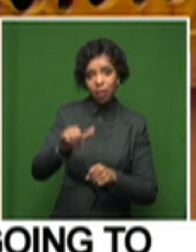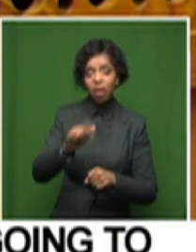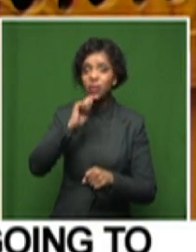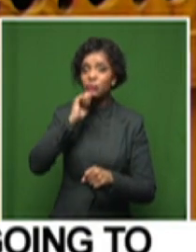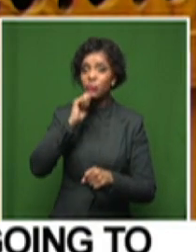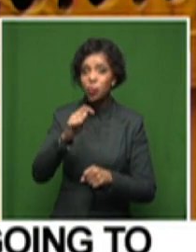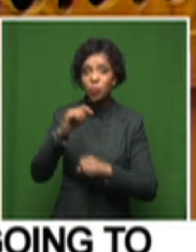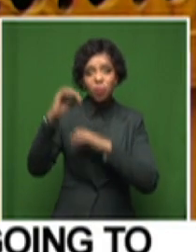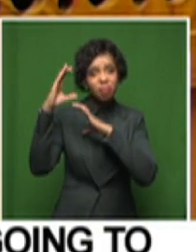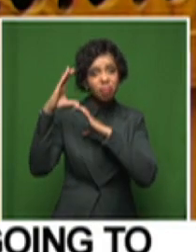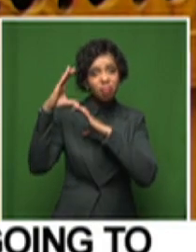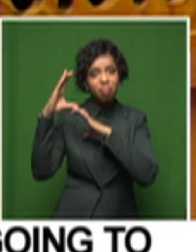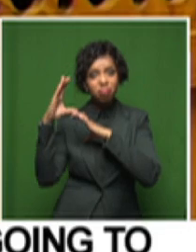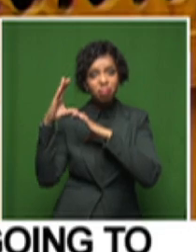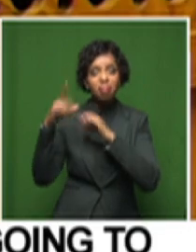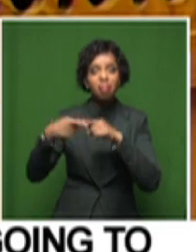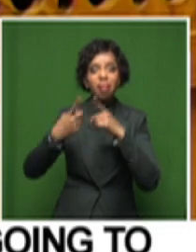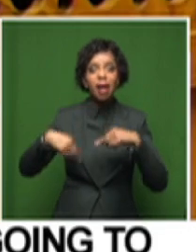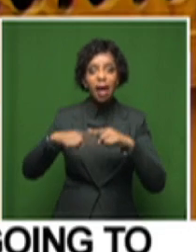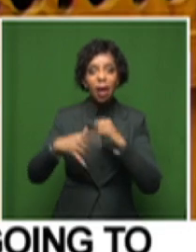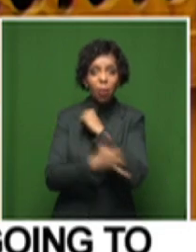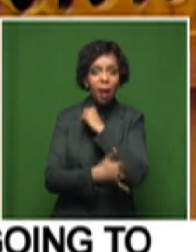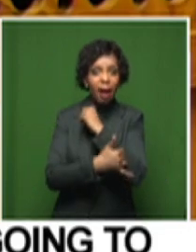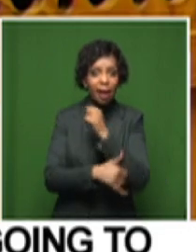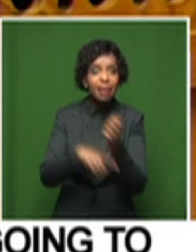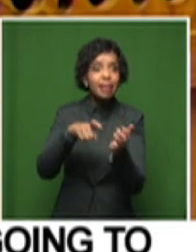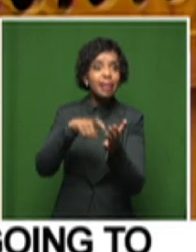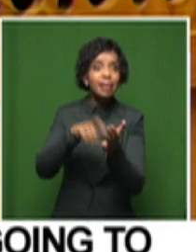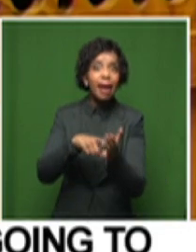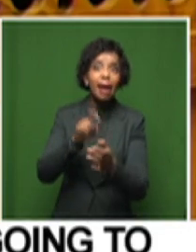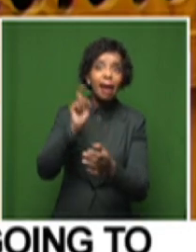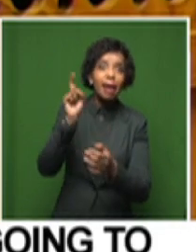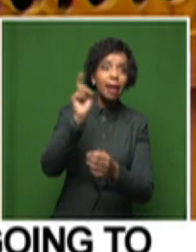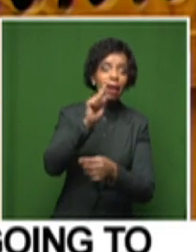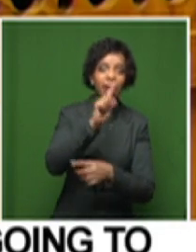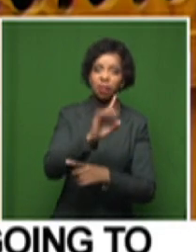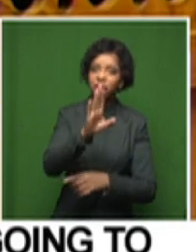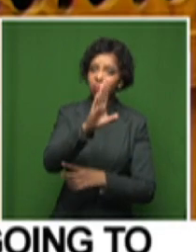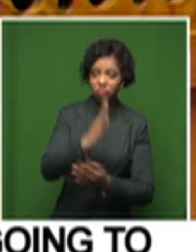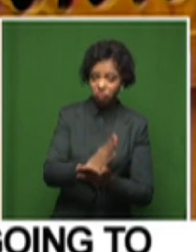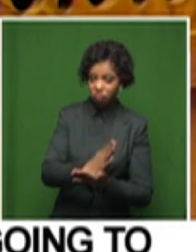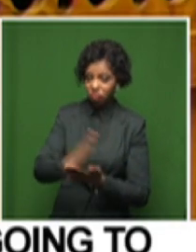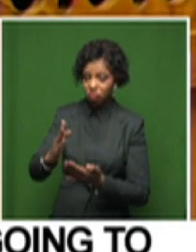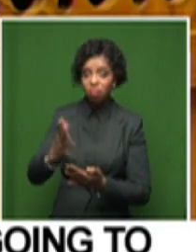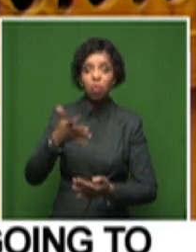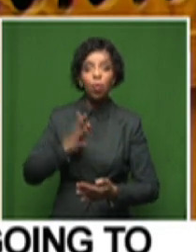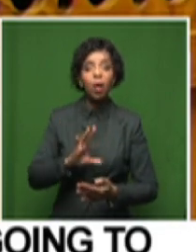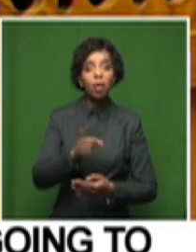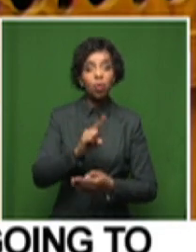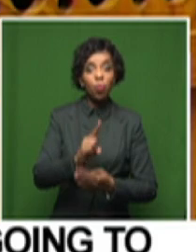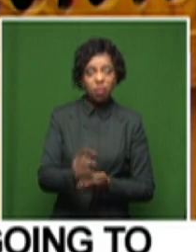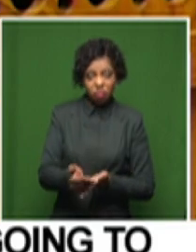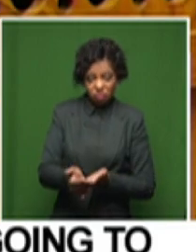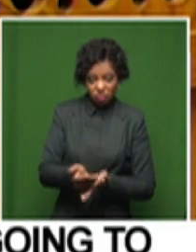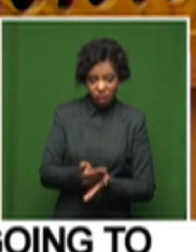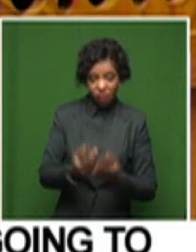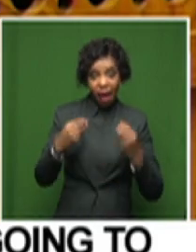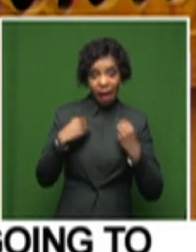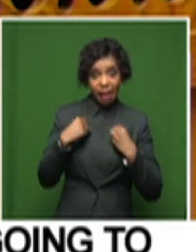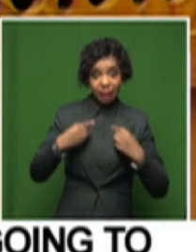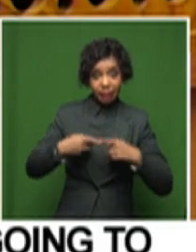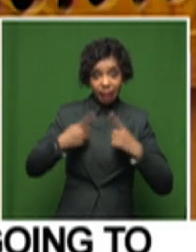of debt. They want to bequeath assets and not liabilities to the next generation.